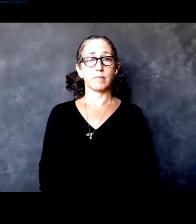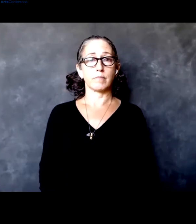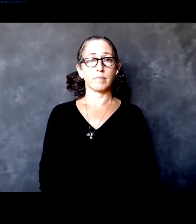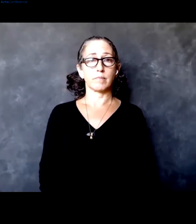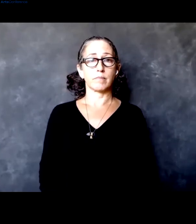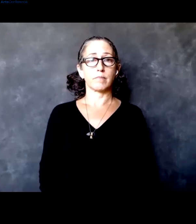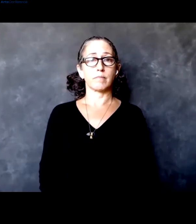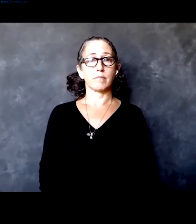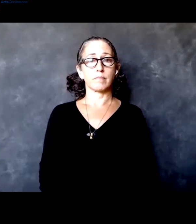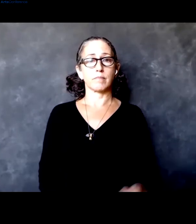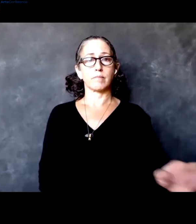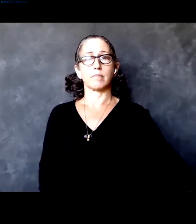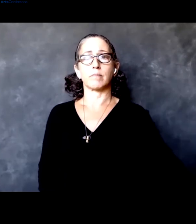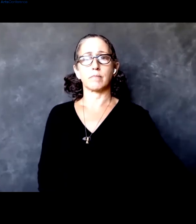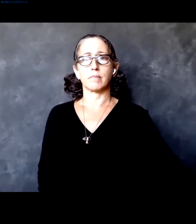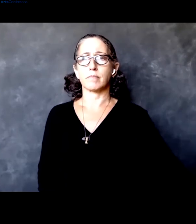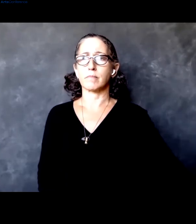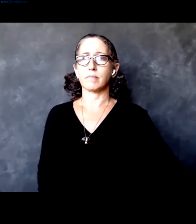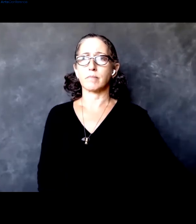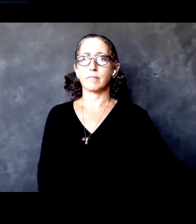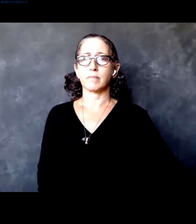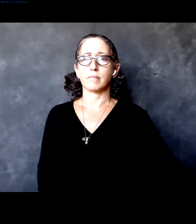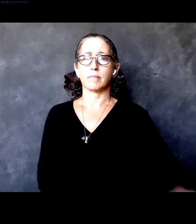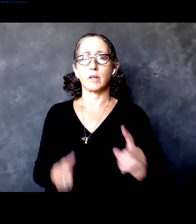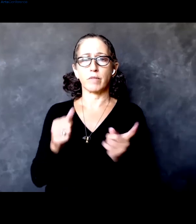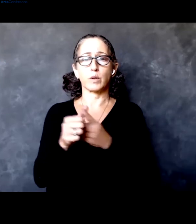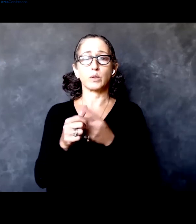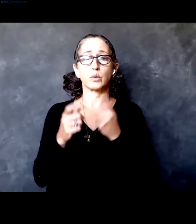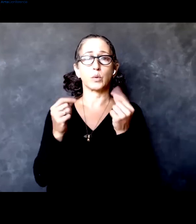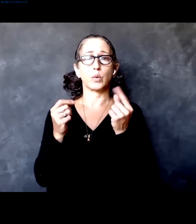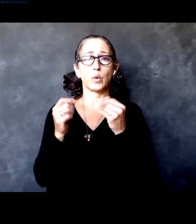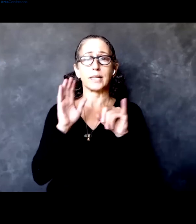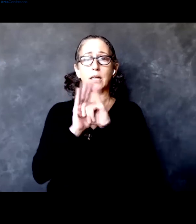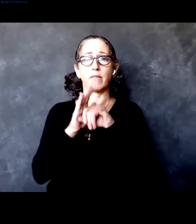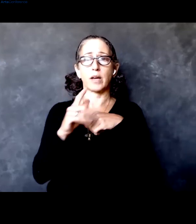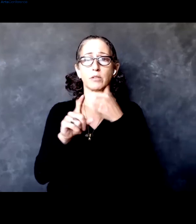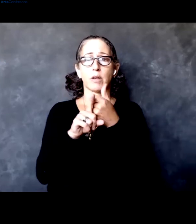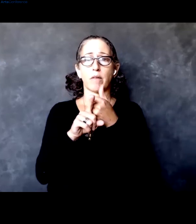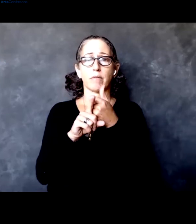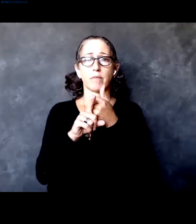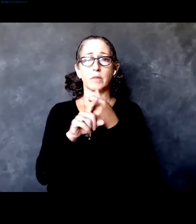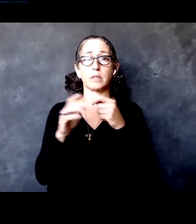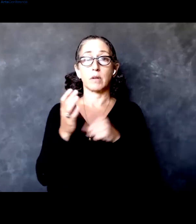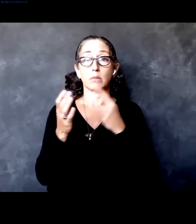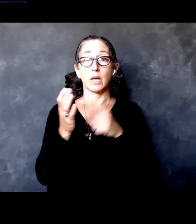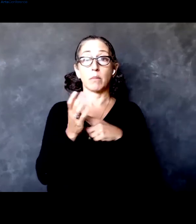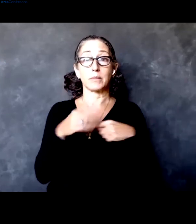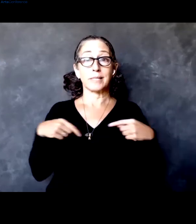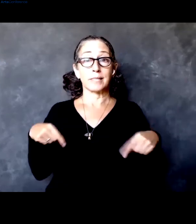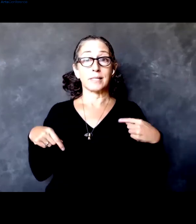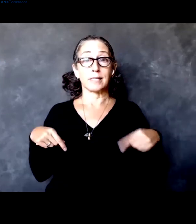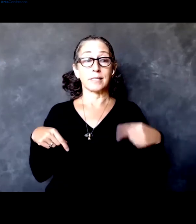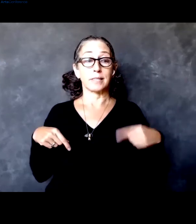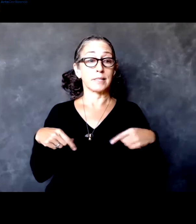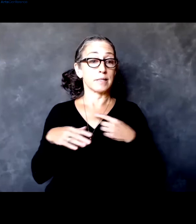broader here. The first thing you want to do, obviously, is identify yourself. Sometimes you get so nervous that you rush right into the